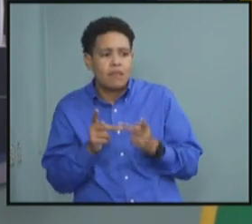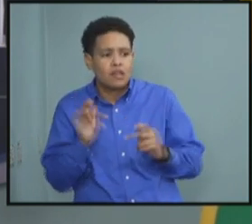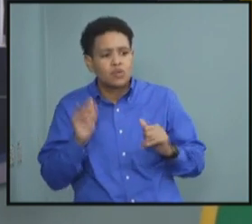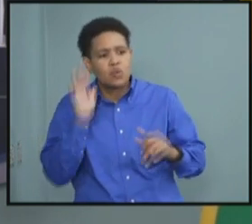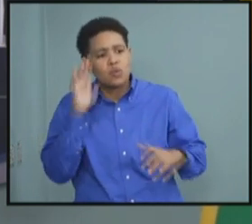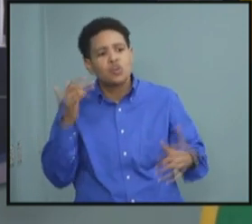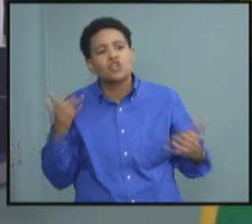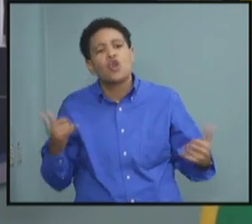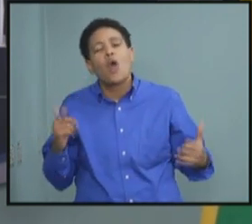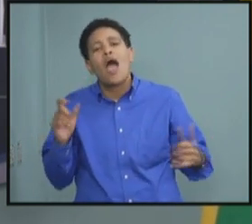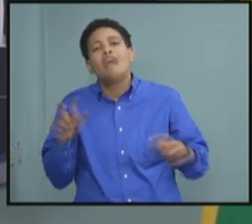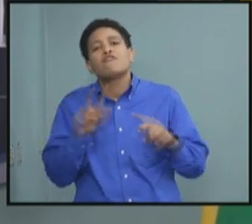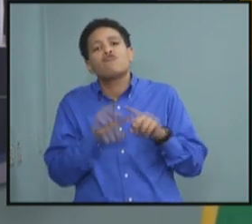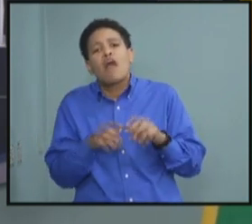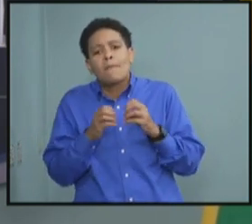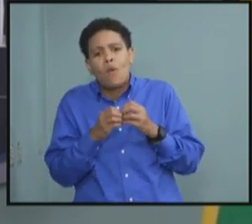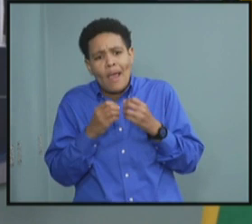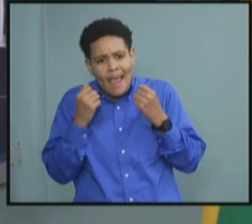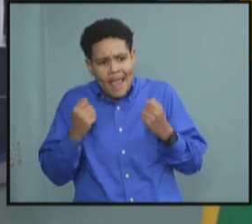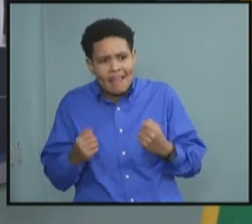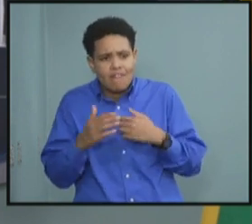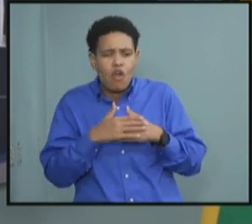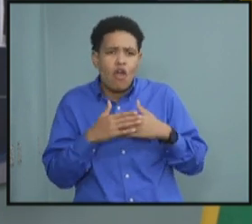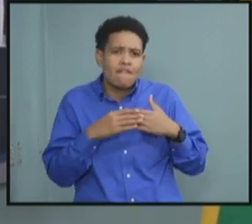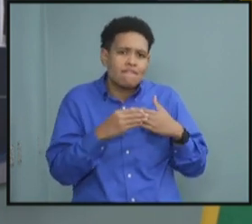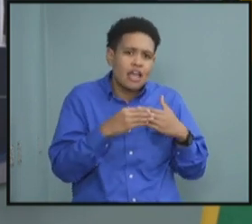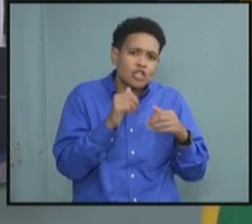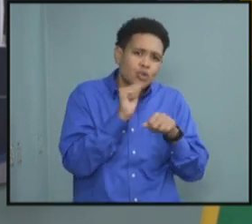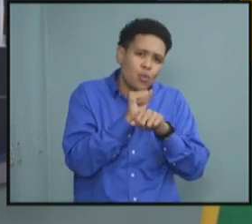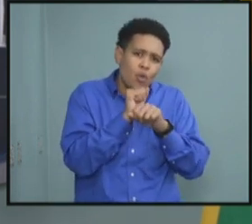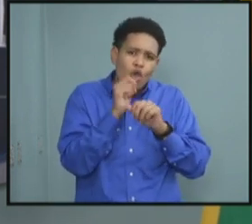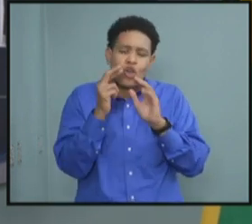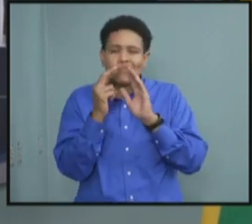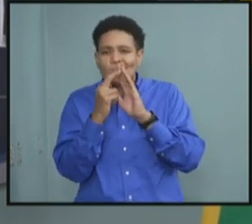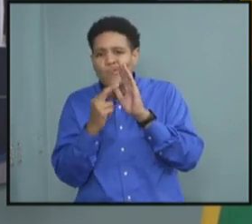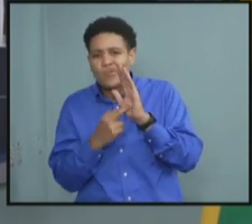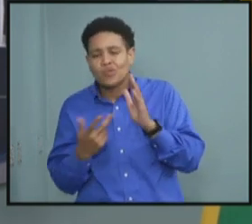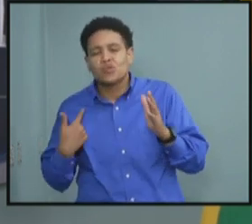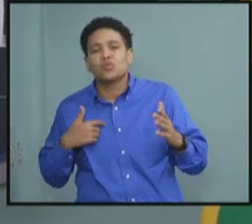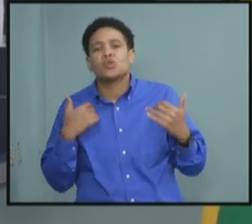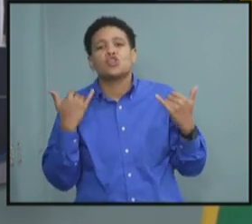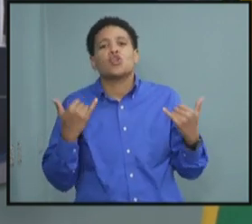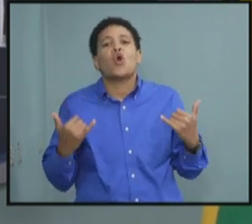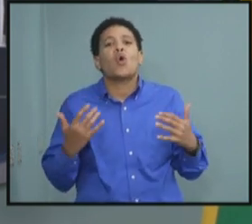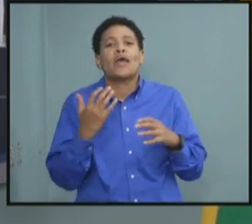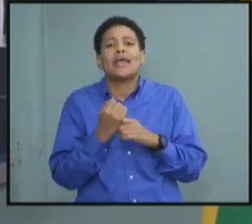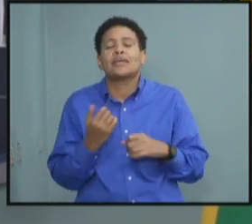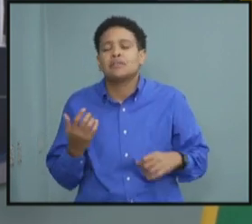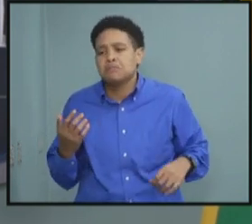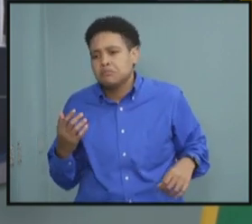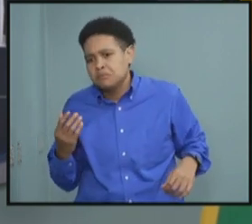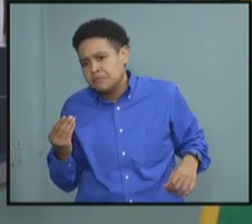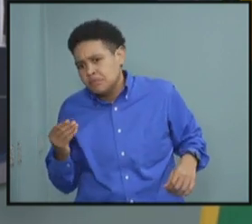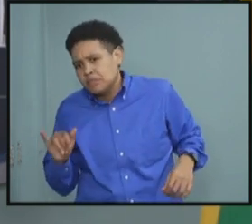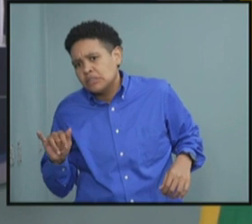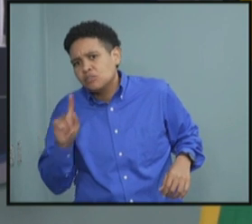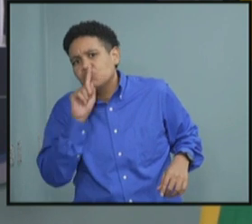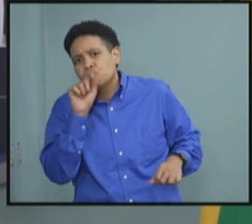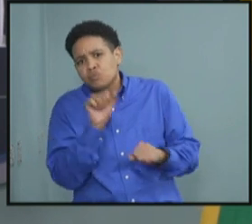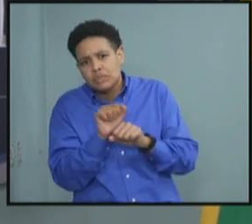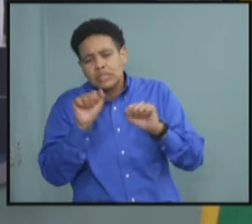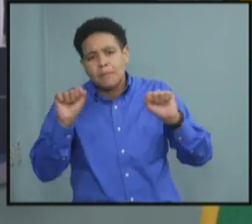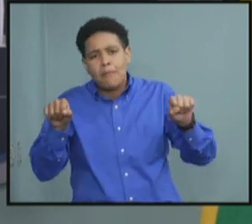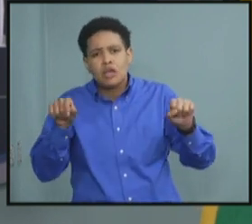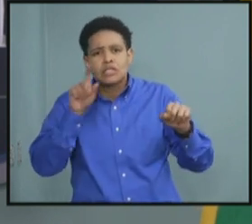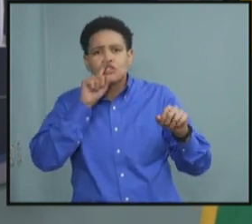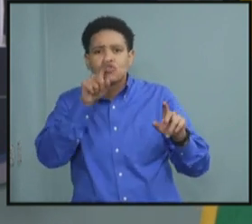will now have to rely more heavily on the flexi-work legislation. We have now gotten a taste that it is actually possible to